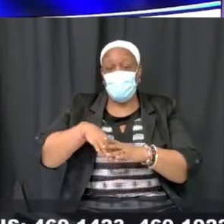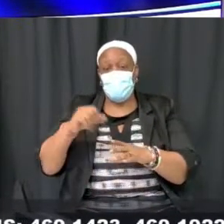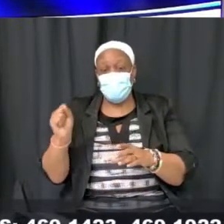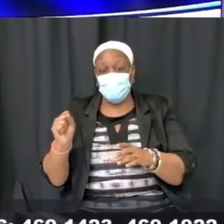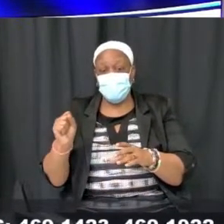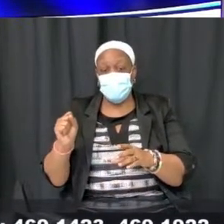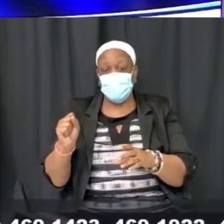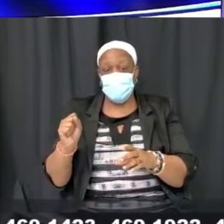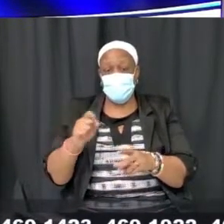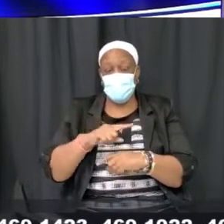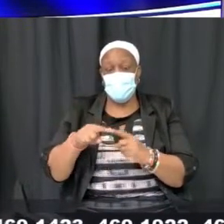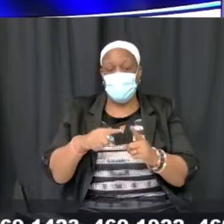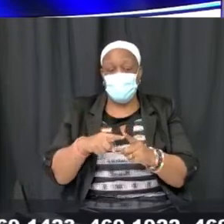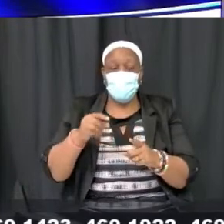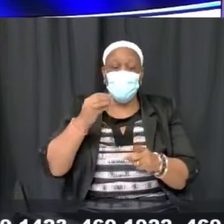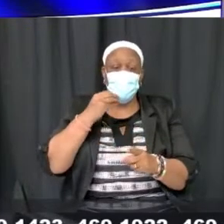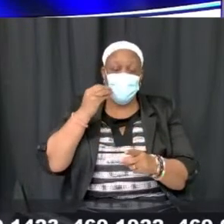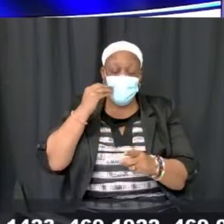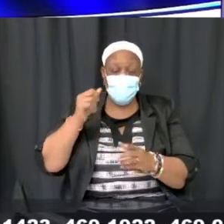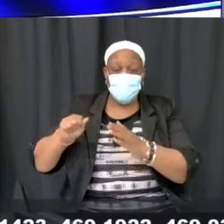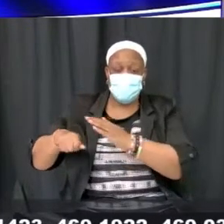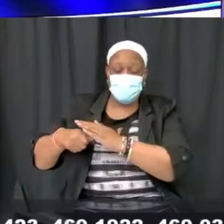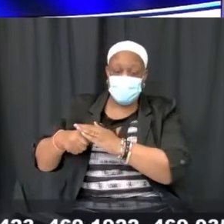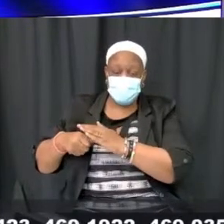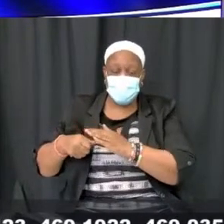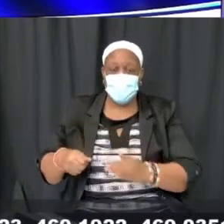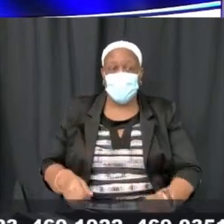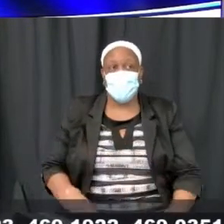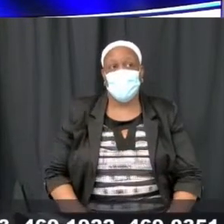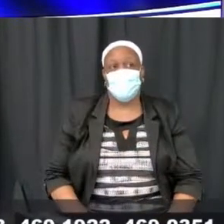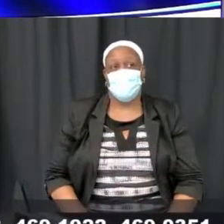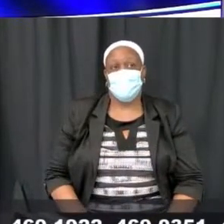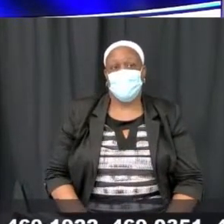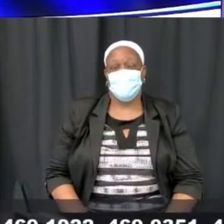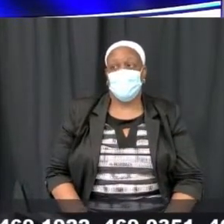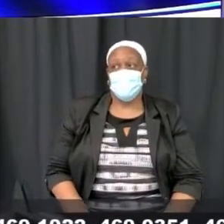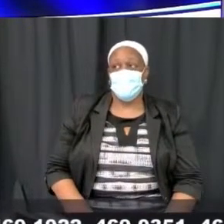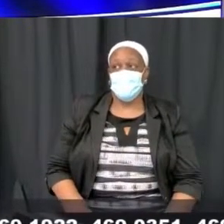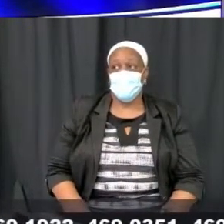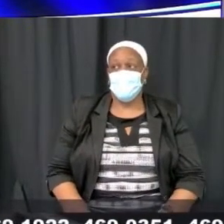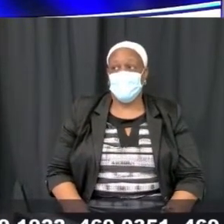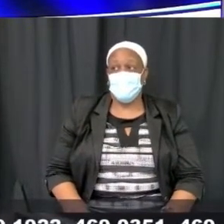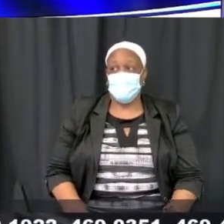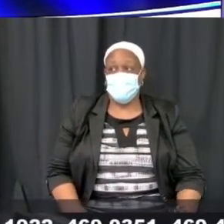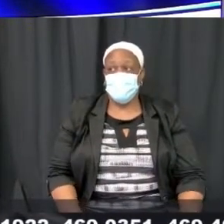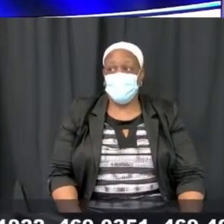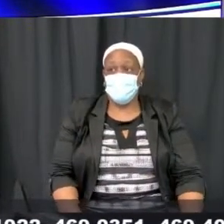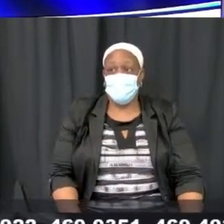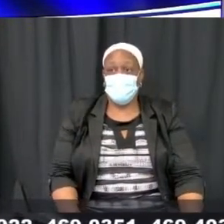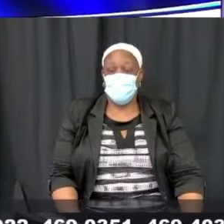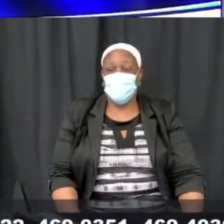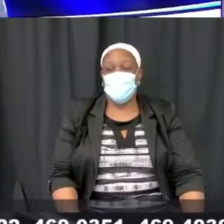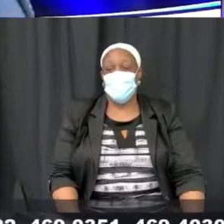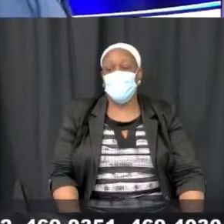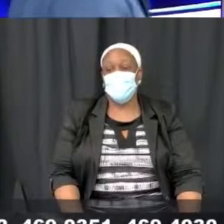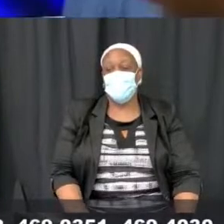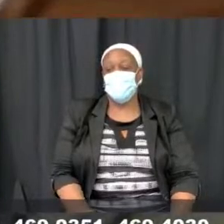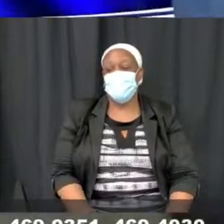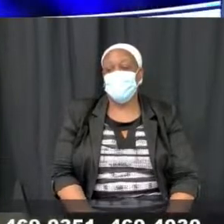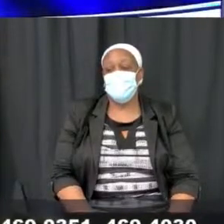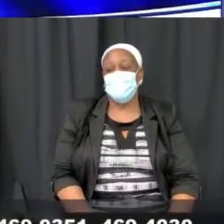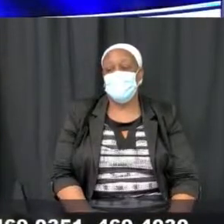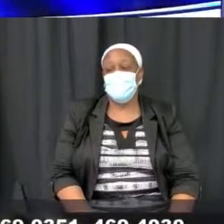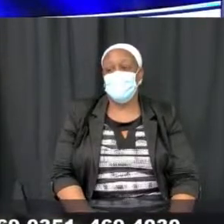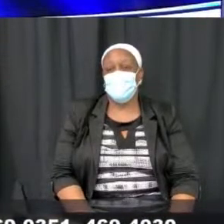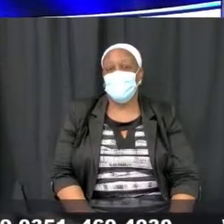were persons who were supposed to be in isolation, but they were seen in lines or in town shopping.